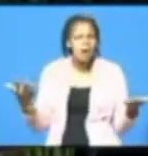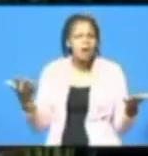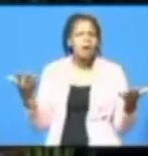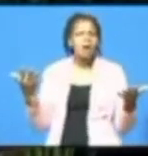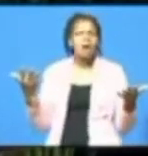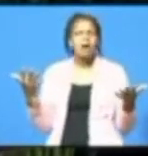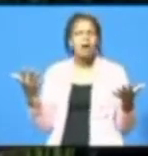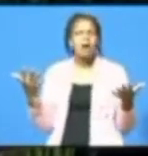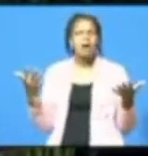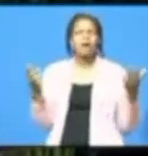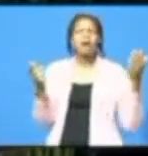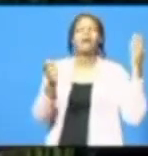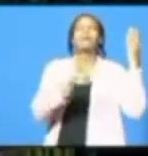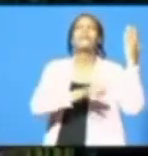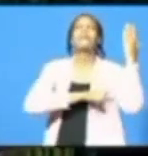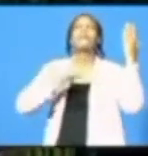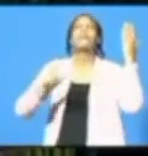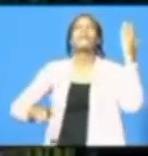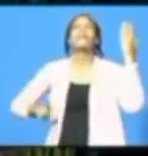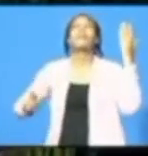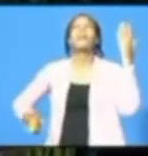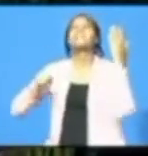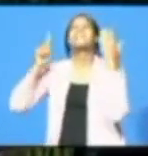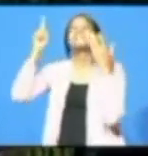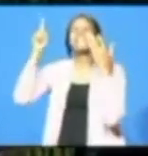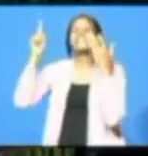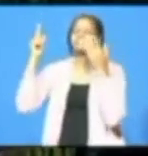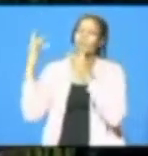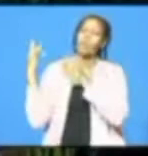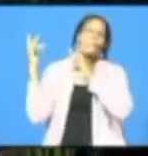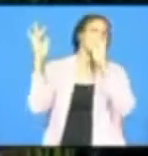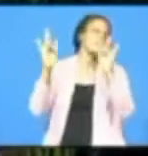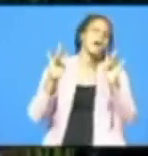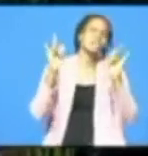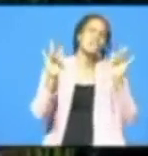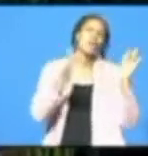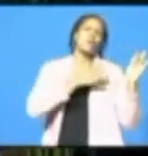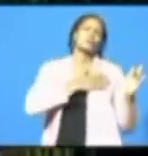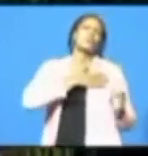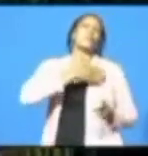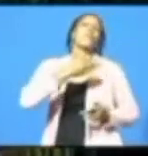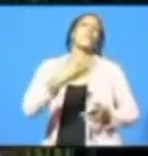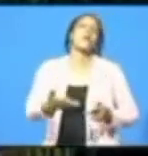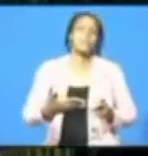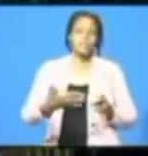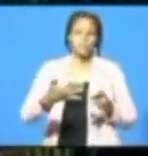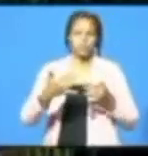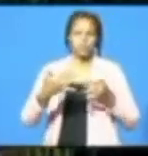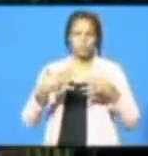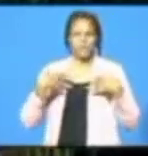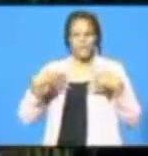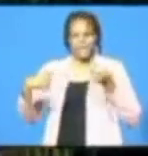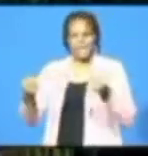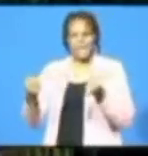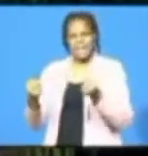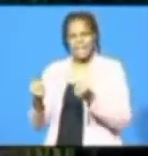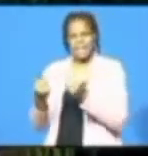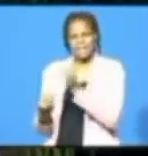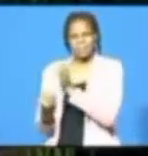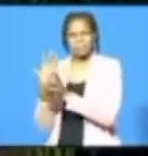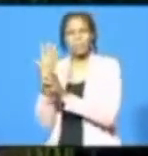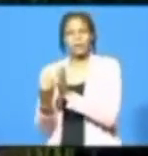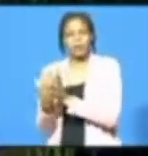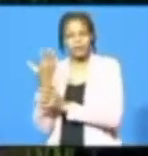is that the Lord in his compassion was willing to heal the spring at Jericho.